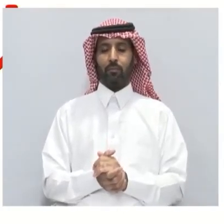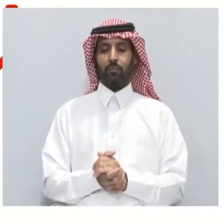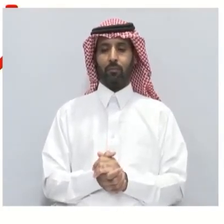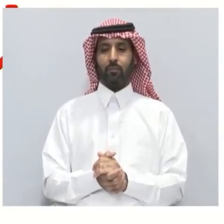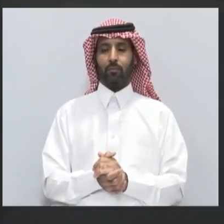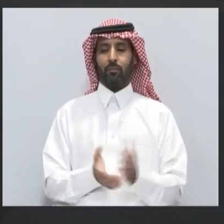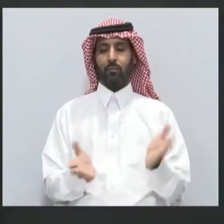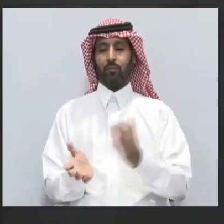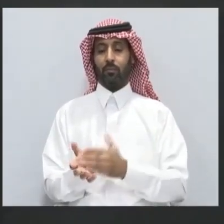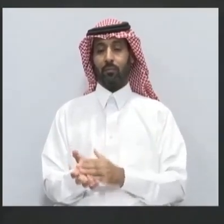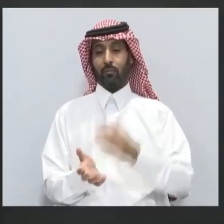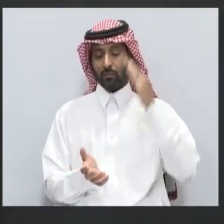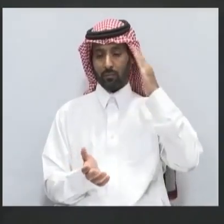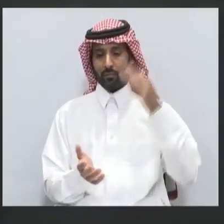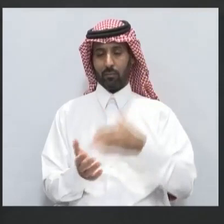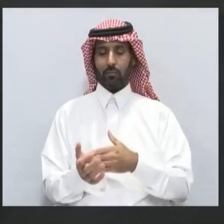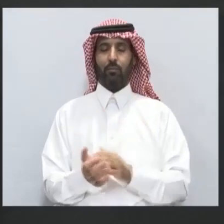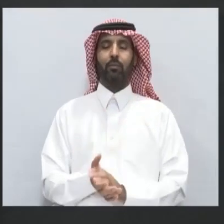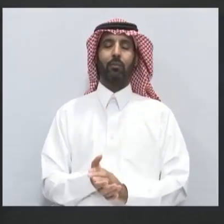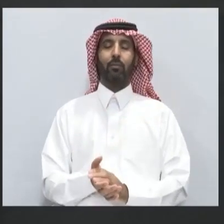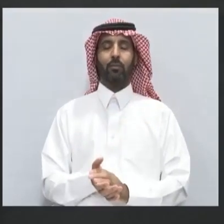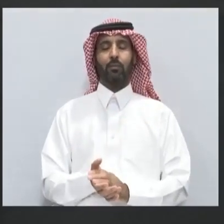prison. And with that, we reach the end of the lesson.